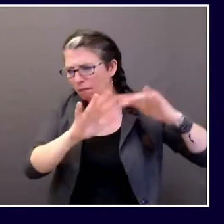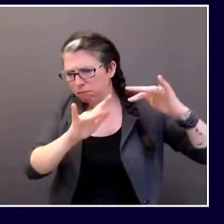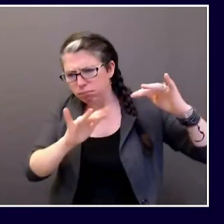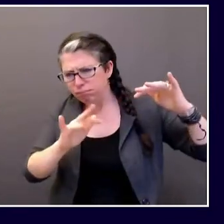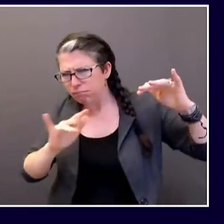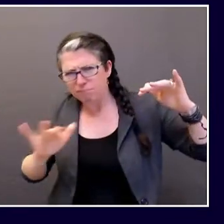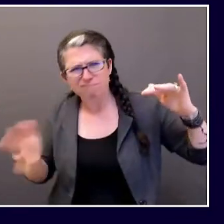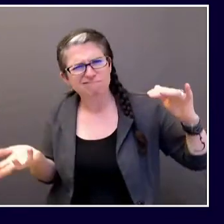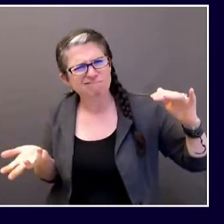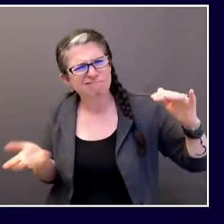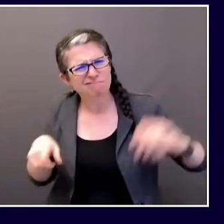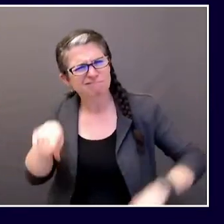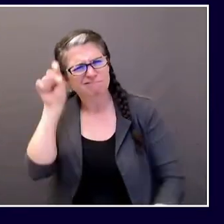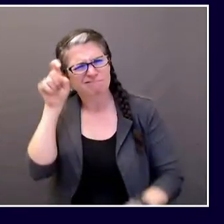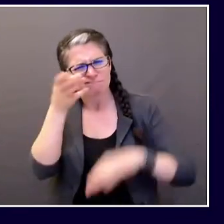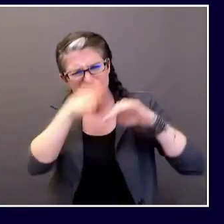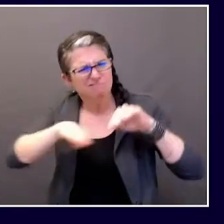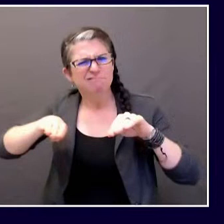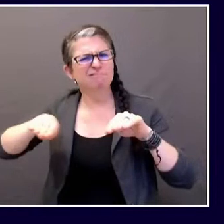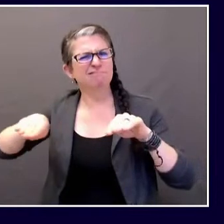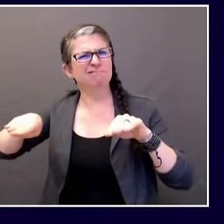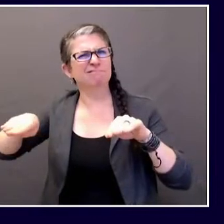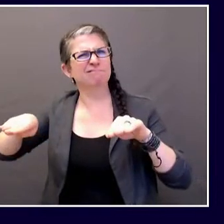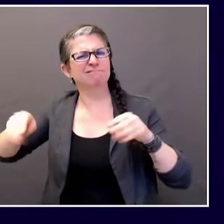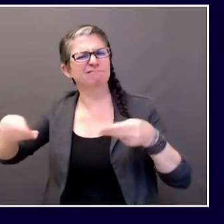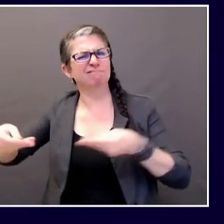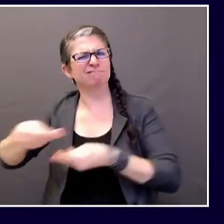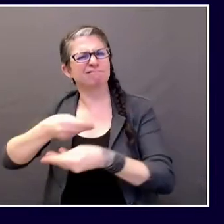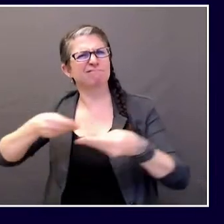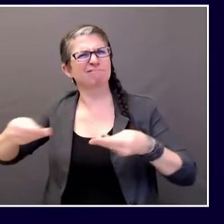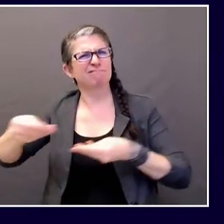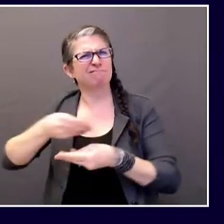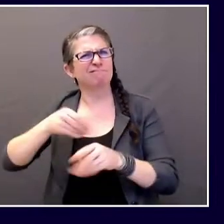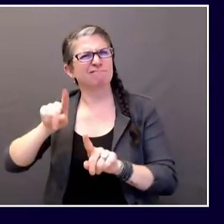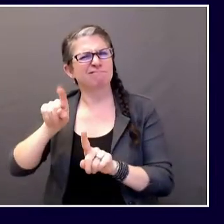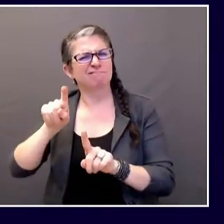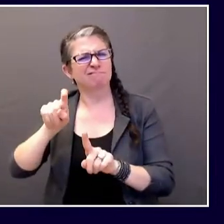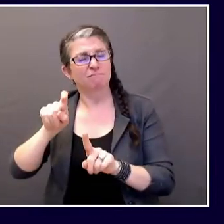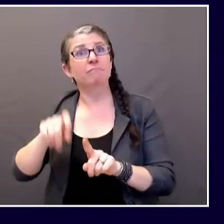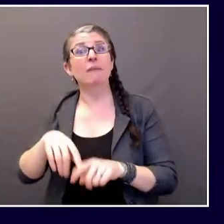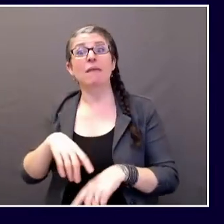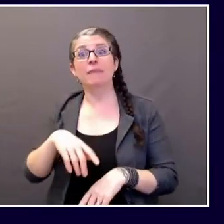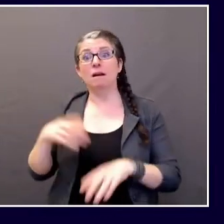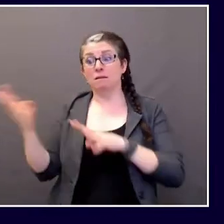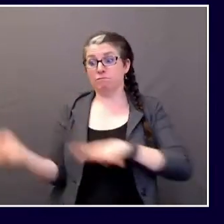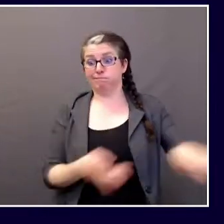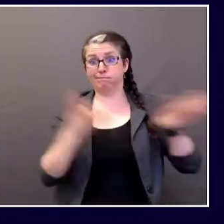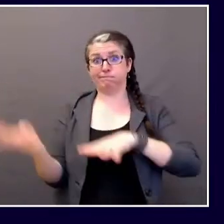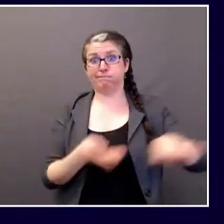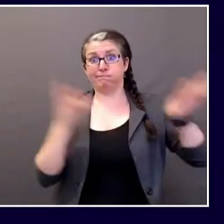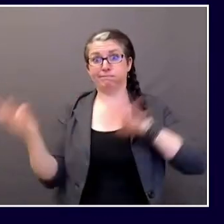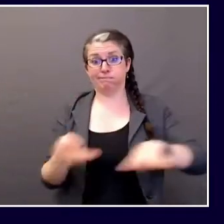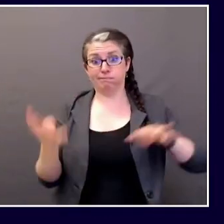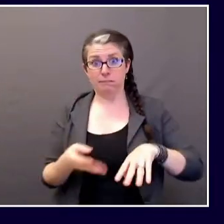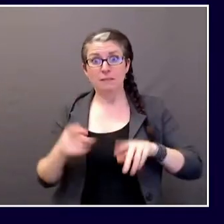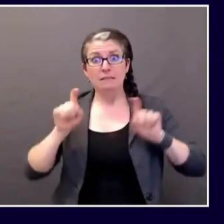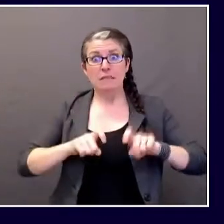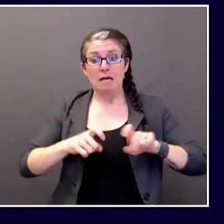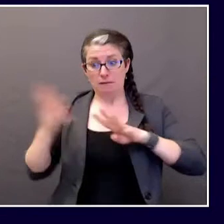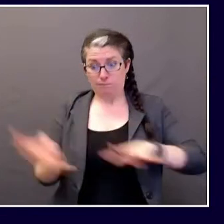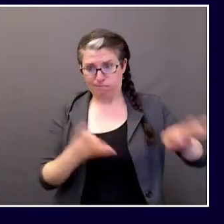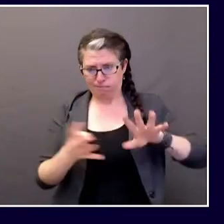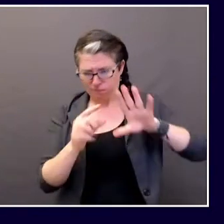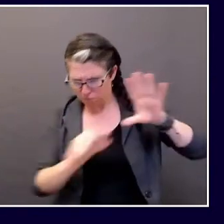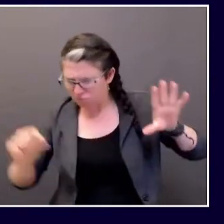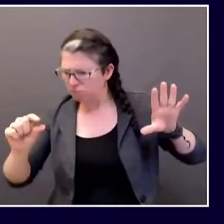this is just a natural biological fluctuation in a very complicated system, or whether that positivity rate might